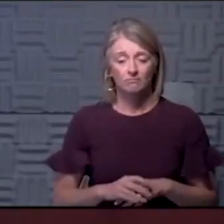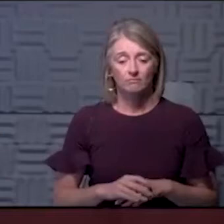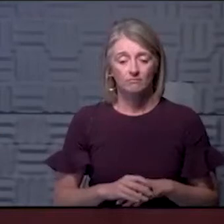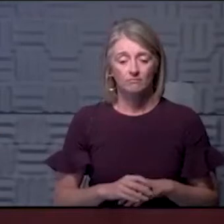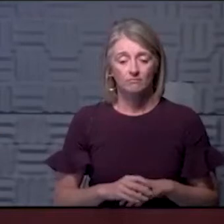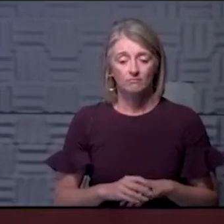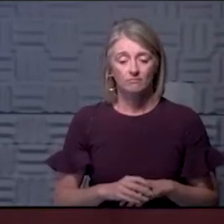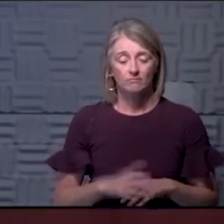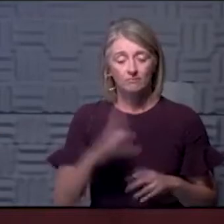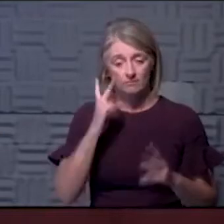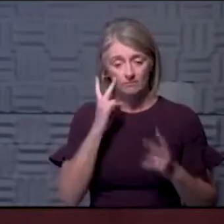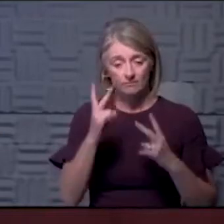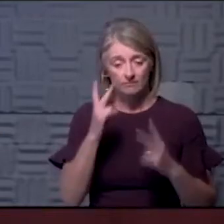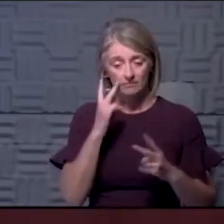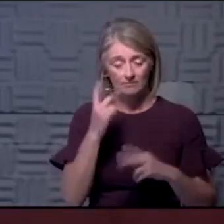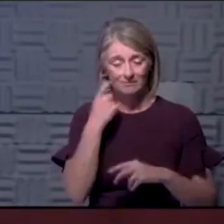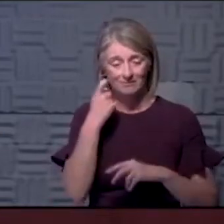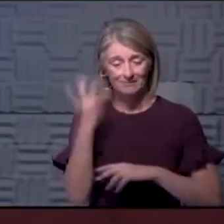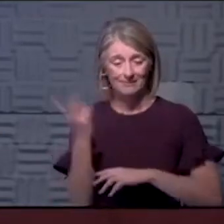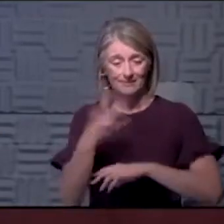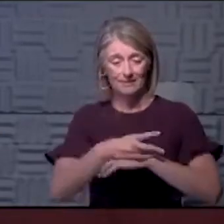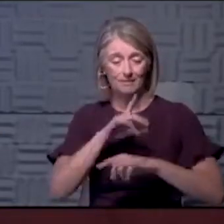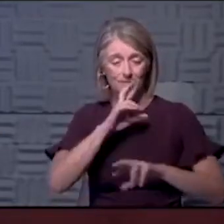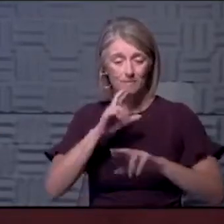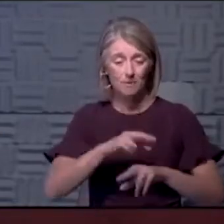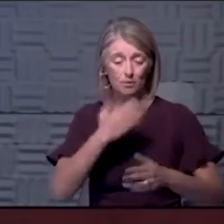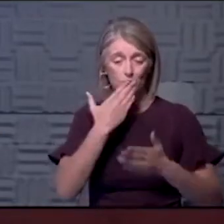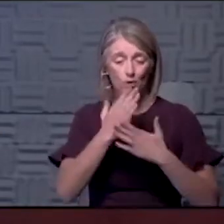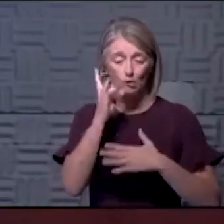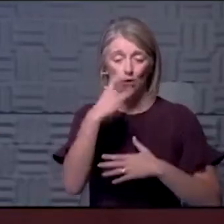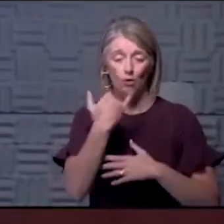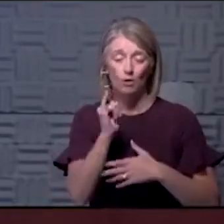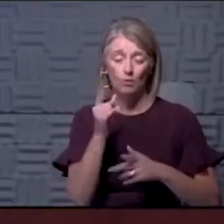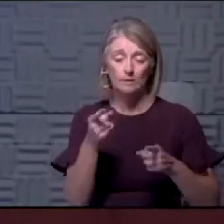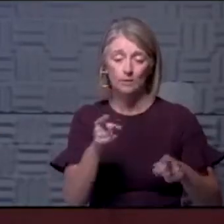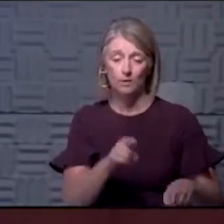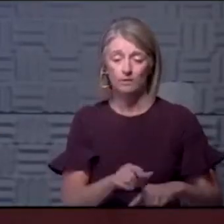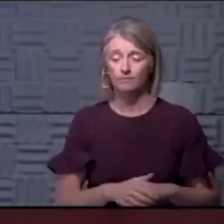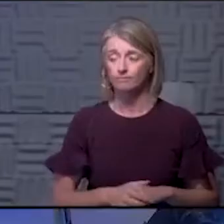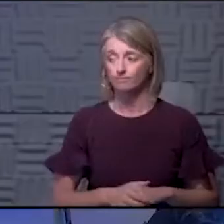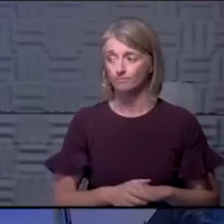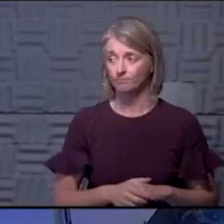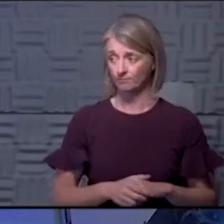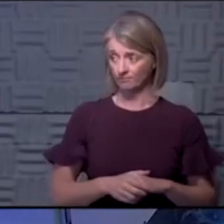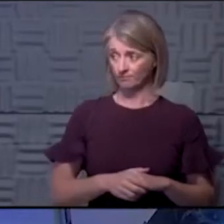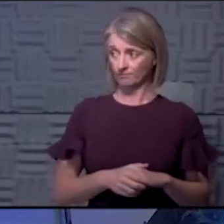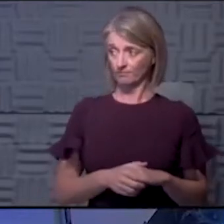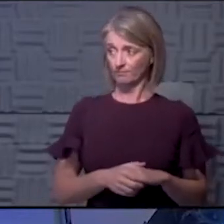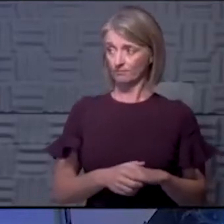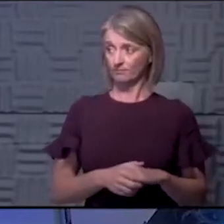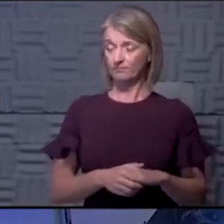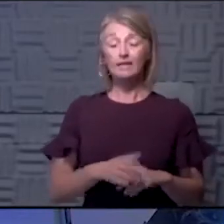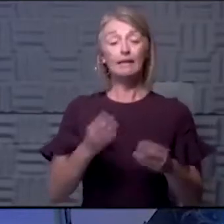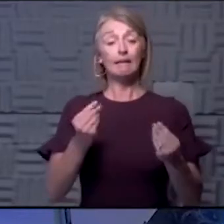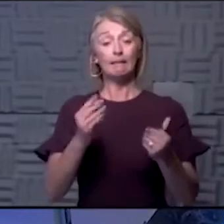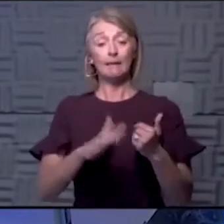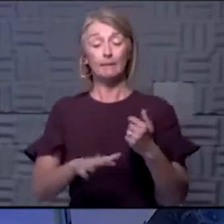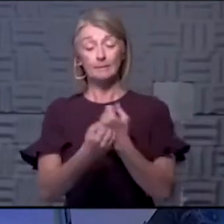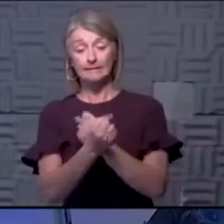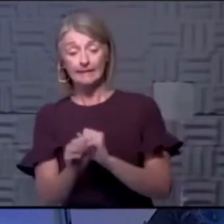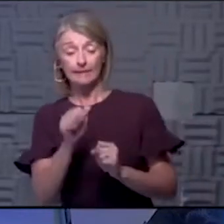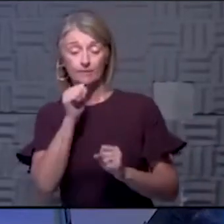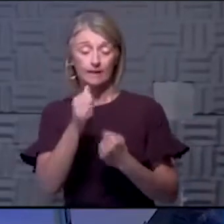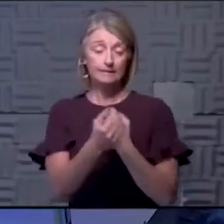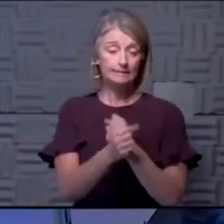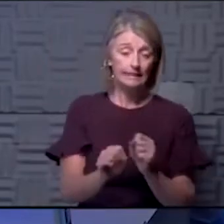as you watch what's happening over the last 7 days, that's a pretty good look at what's going on. So as you look at, is the campus safe or not safe? We need to take additional action.